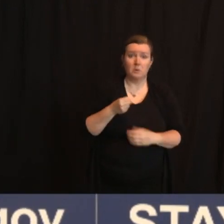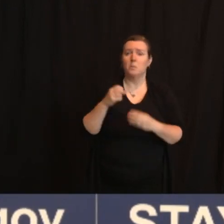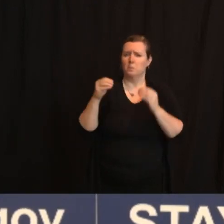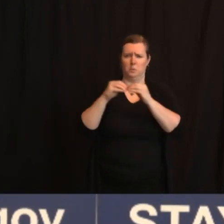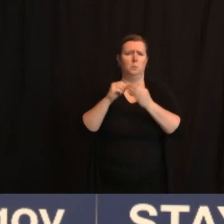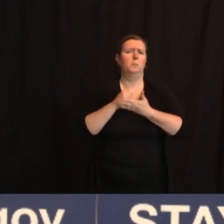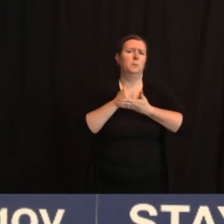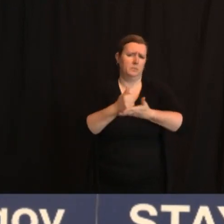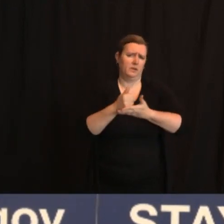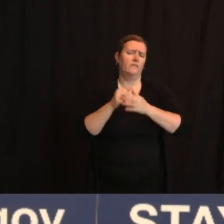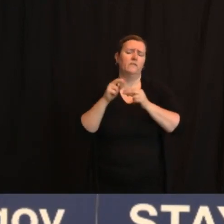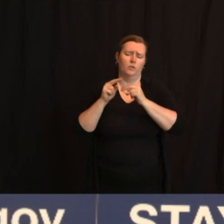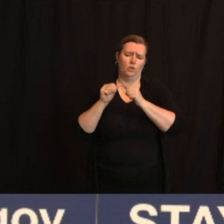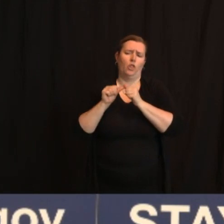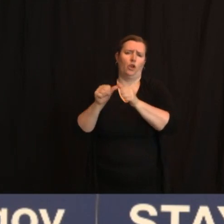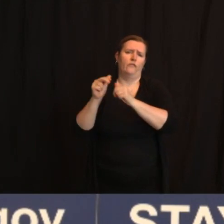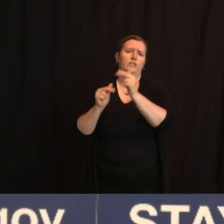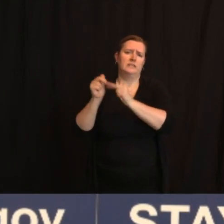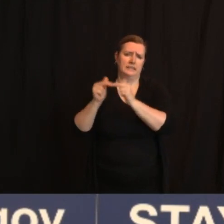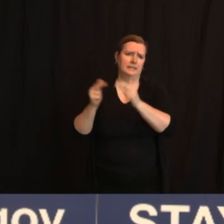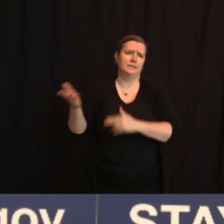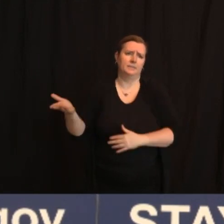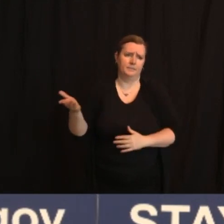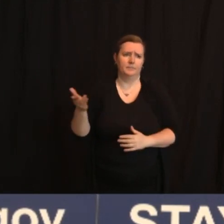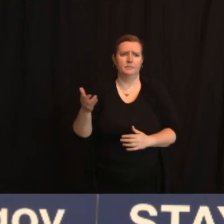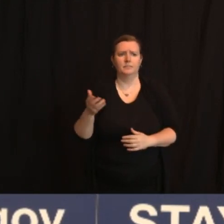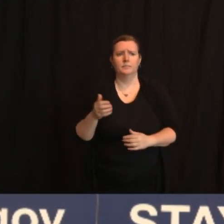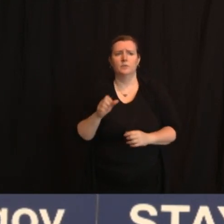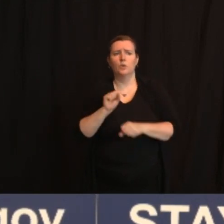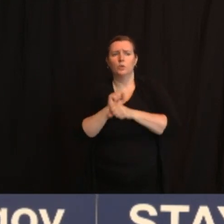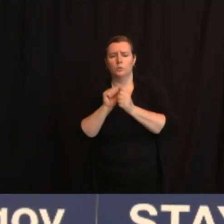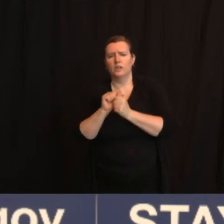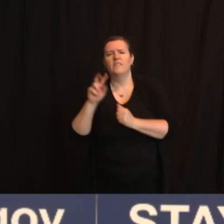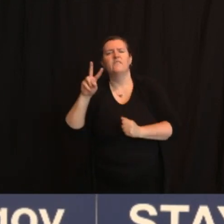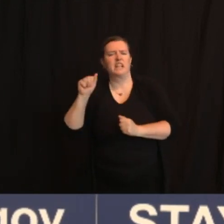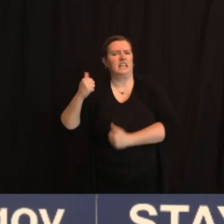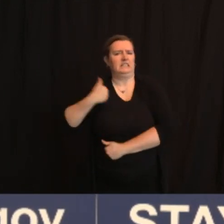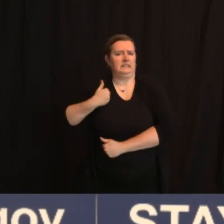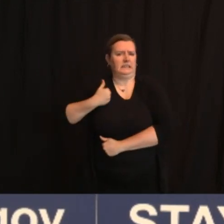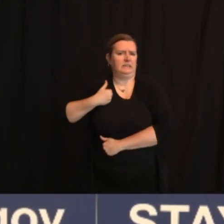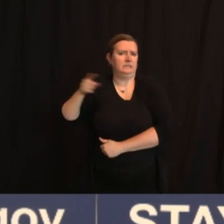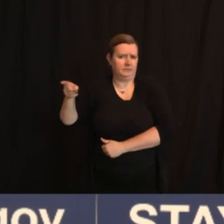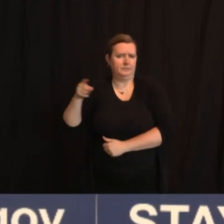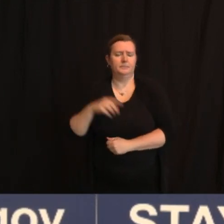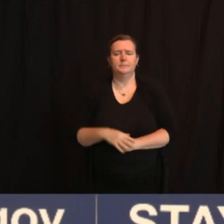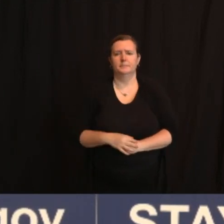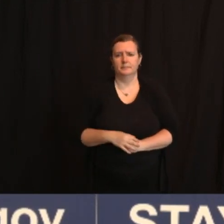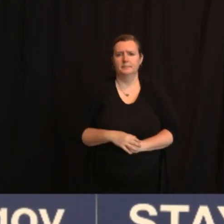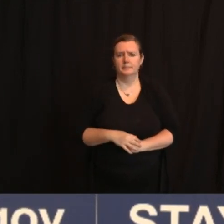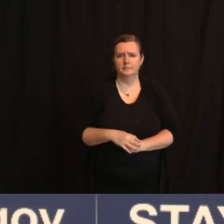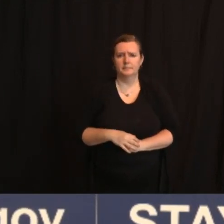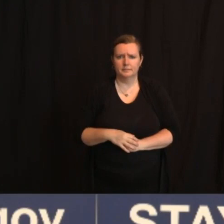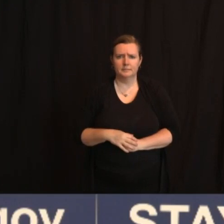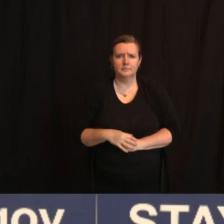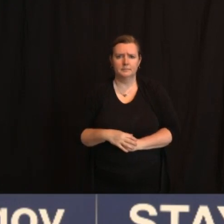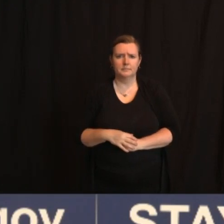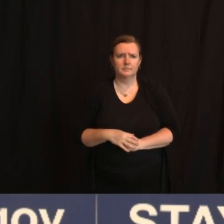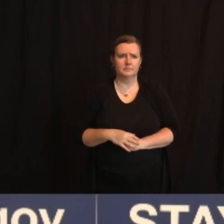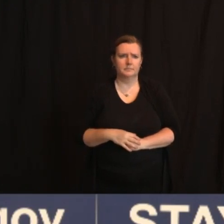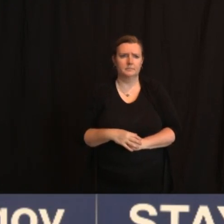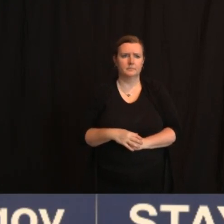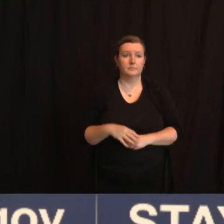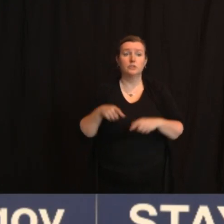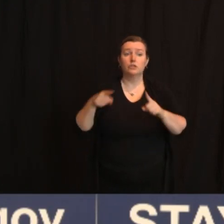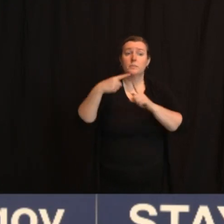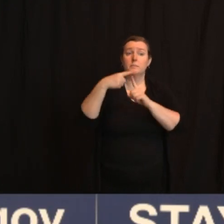state, and the VA, as you know, is in our veterans' homes. Throughout April, the state